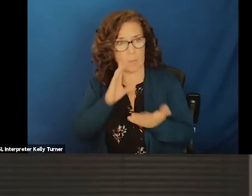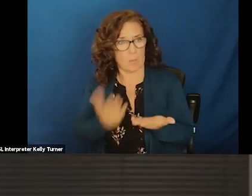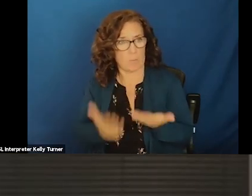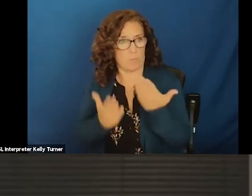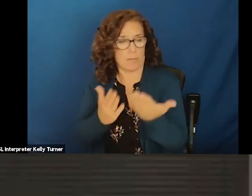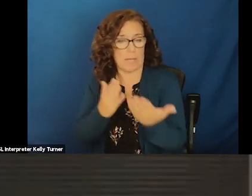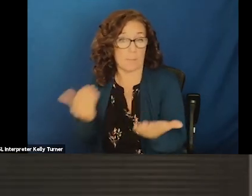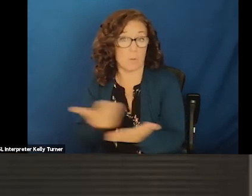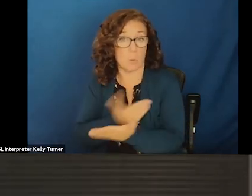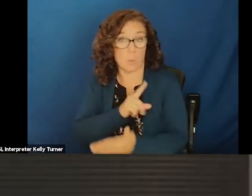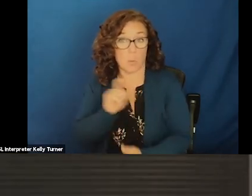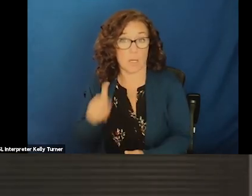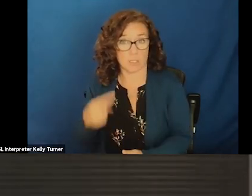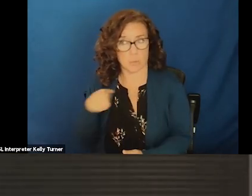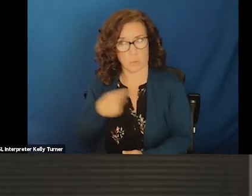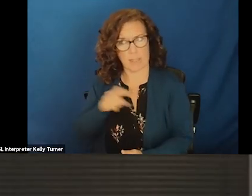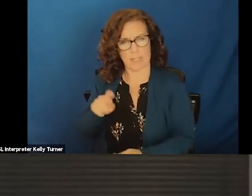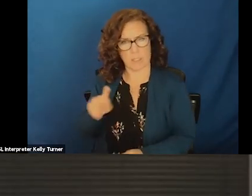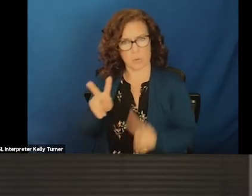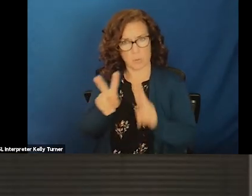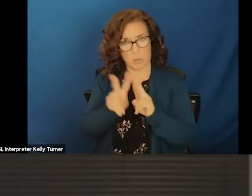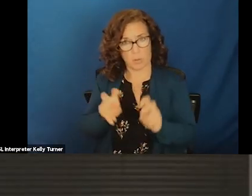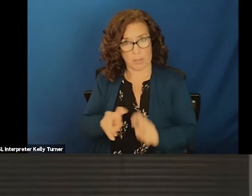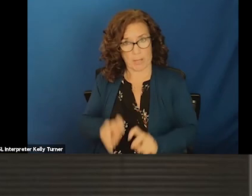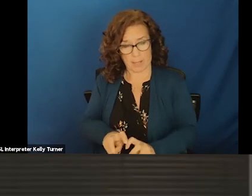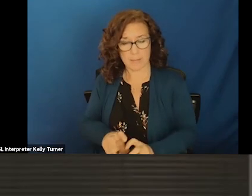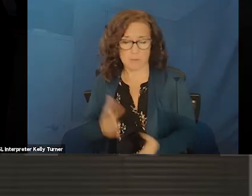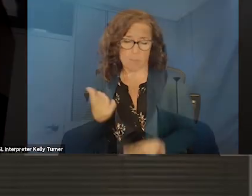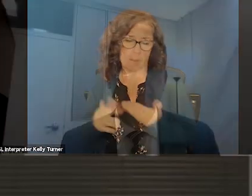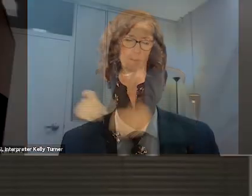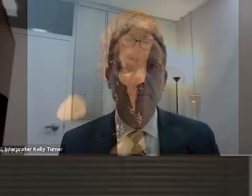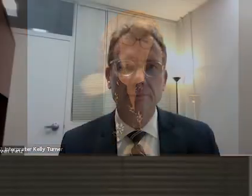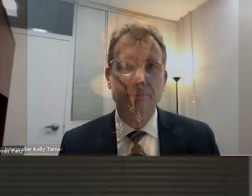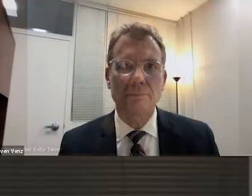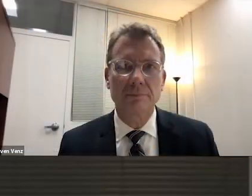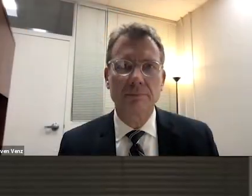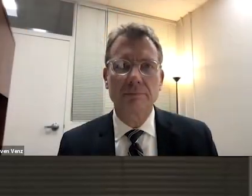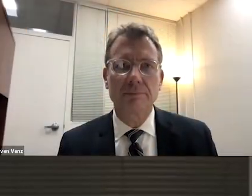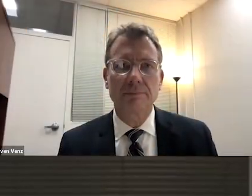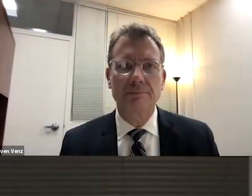to really take a step back and go to the basics.